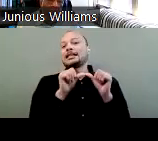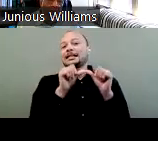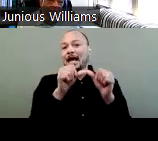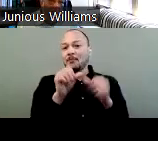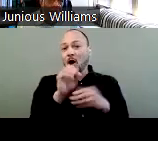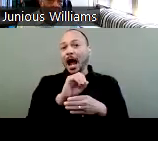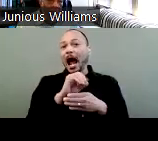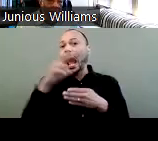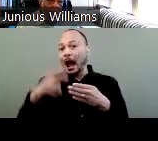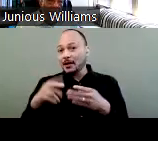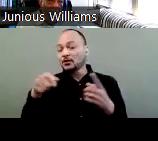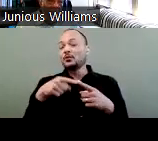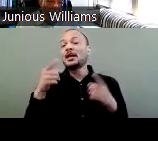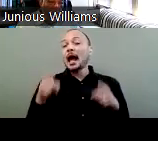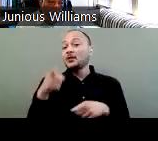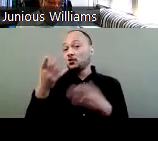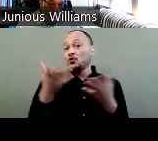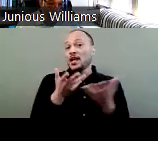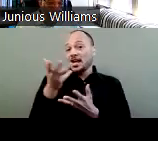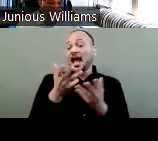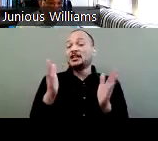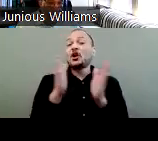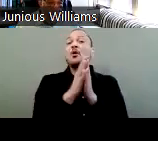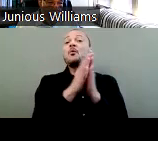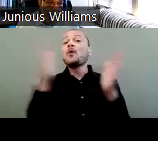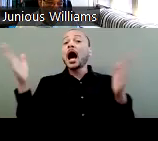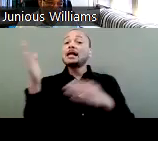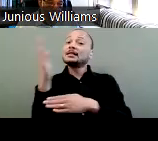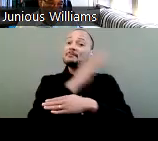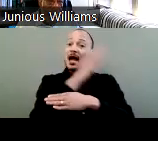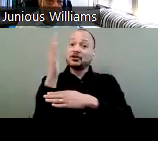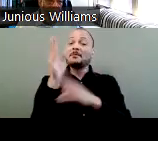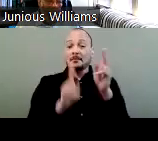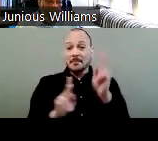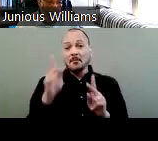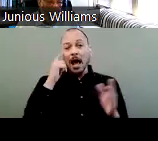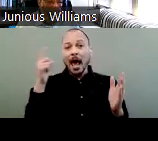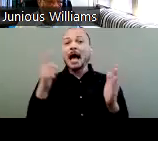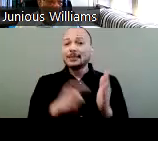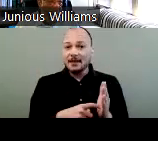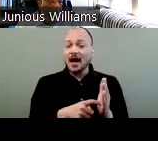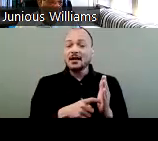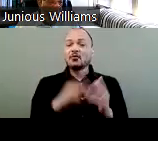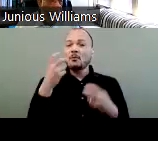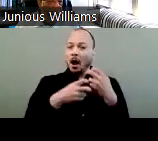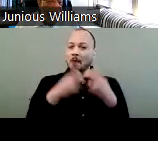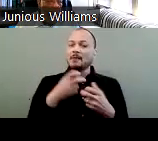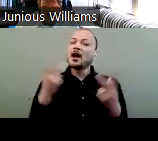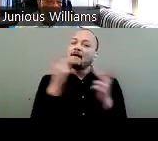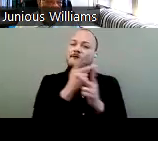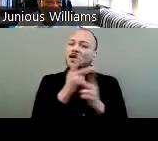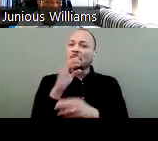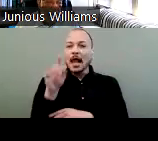you engage a wide spectrum of people in identifying the problem and figuring out what the